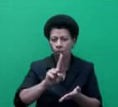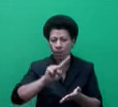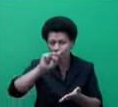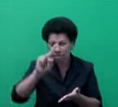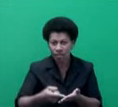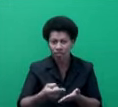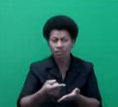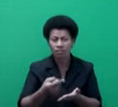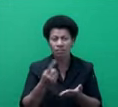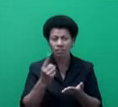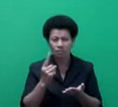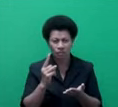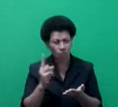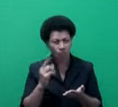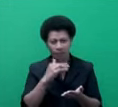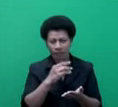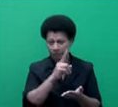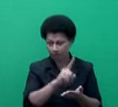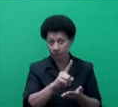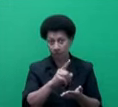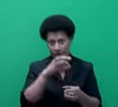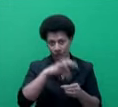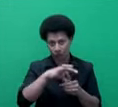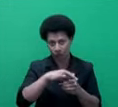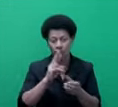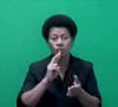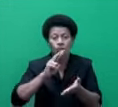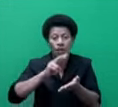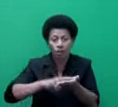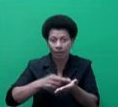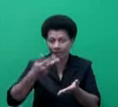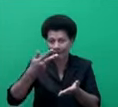591,101 voters and recorded a turnout of